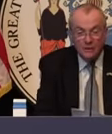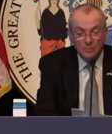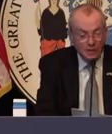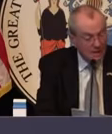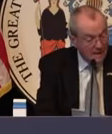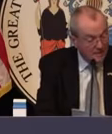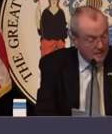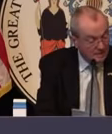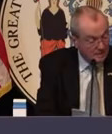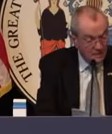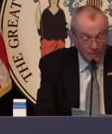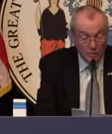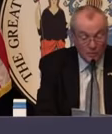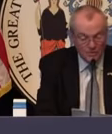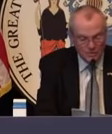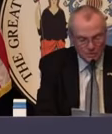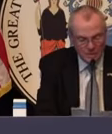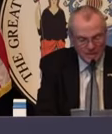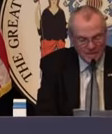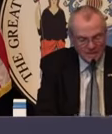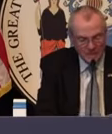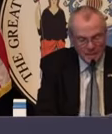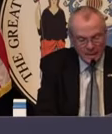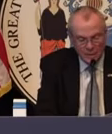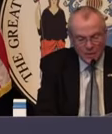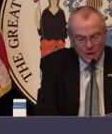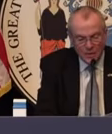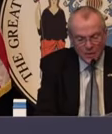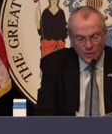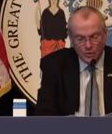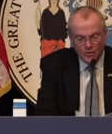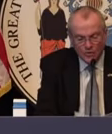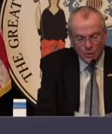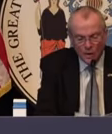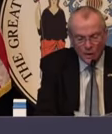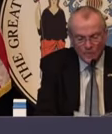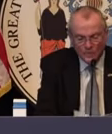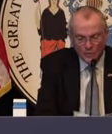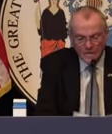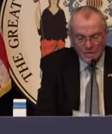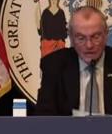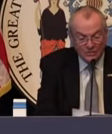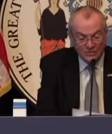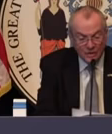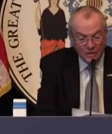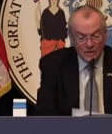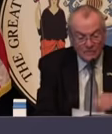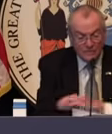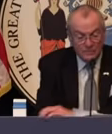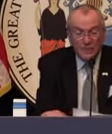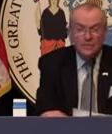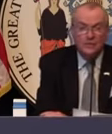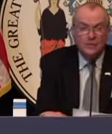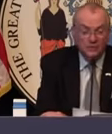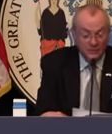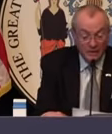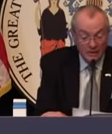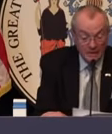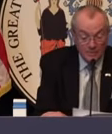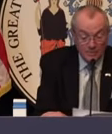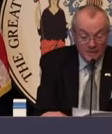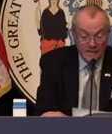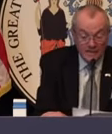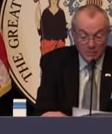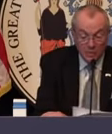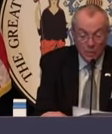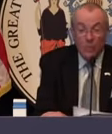states per capita, and we are still climbing. We know that our goals are well within reach, and that's a very good place for us